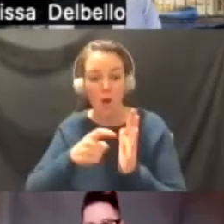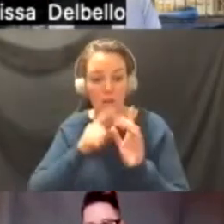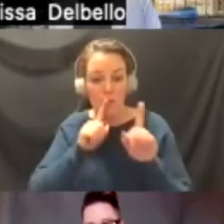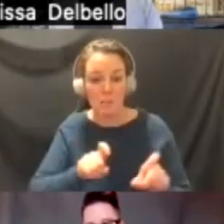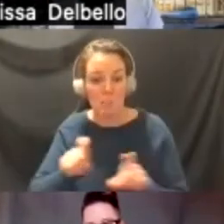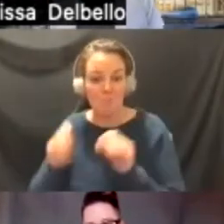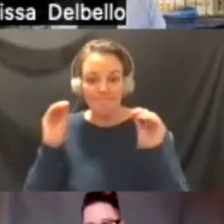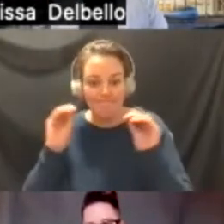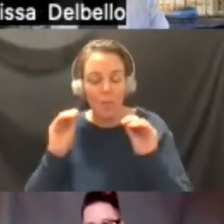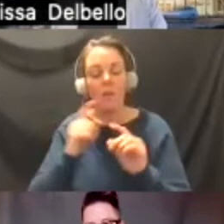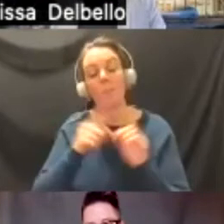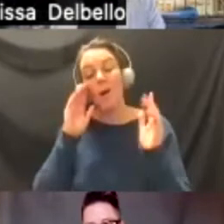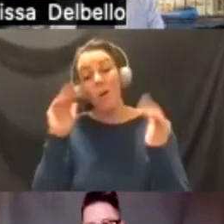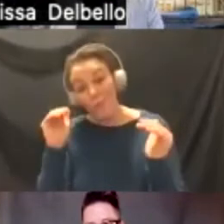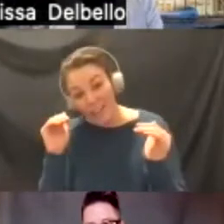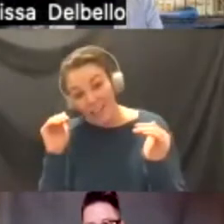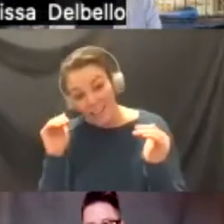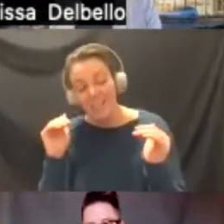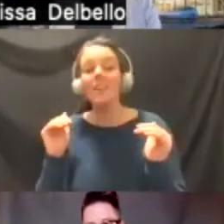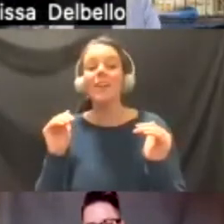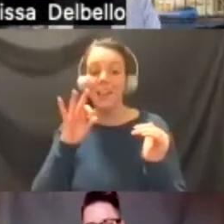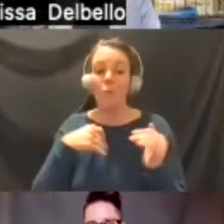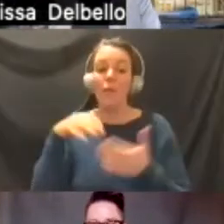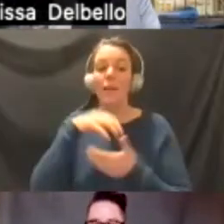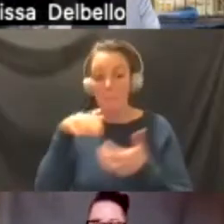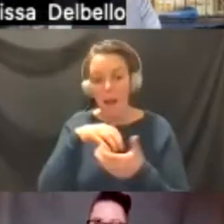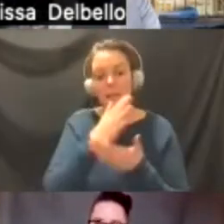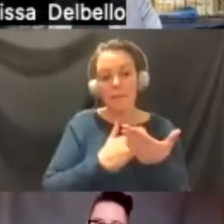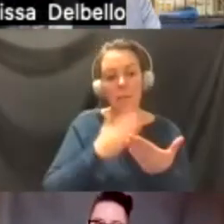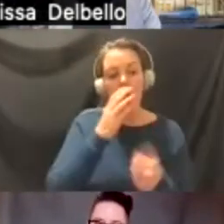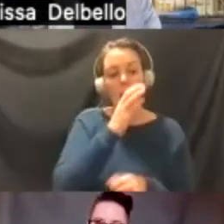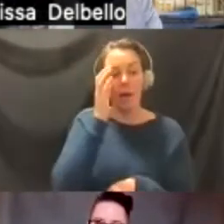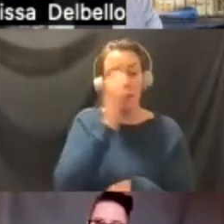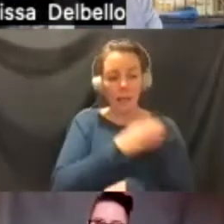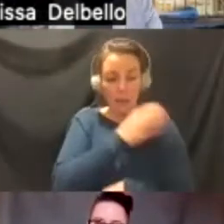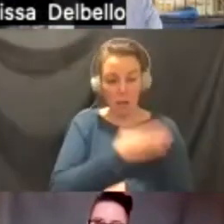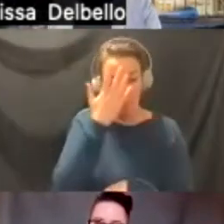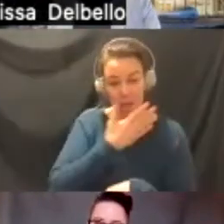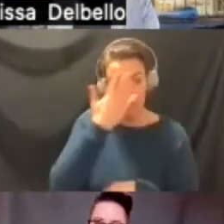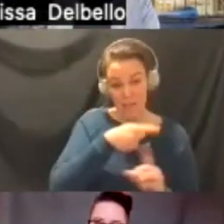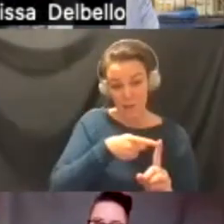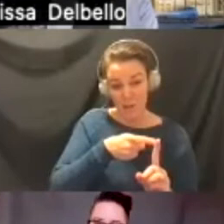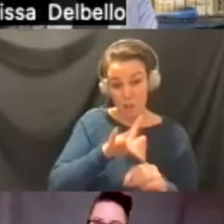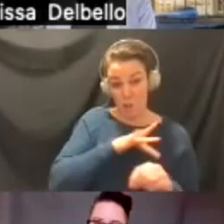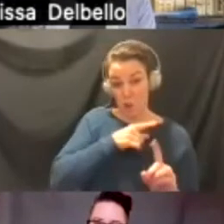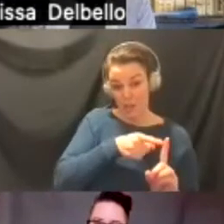hopefully, as we'll talk about, combining some of these clinical early manifestations